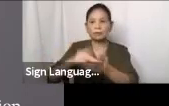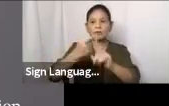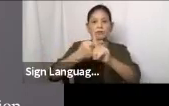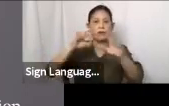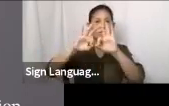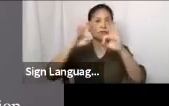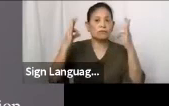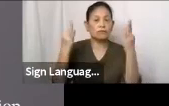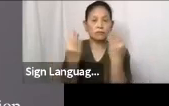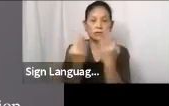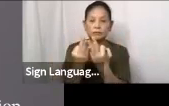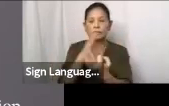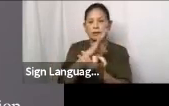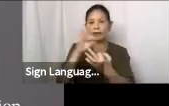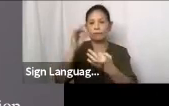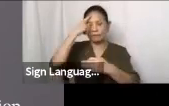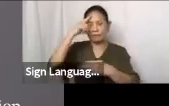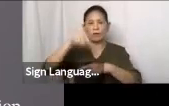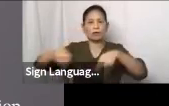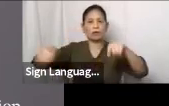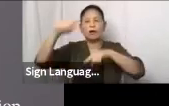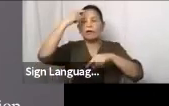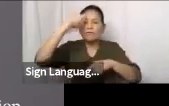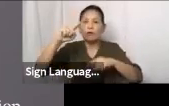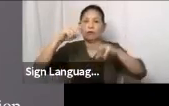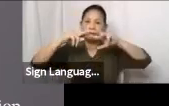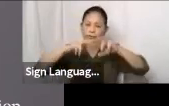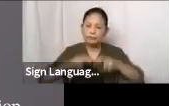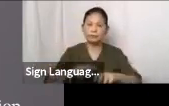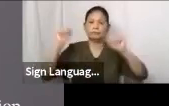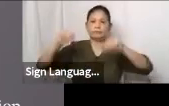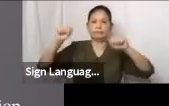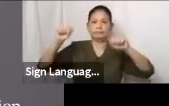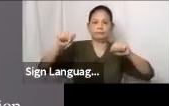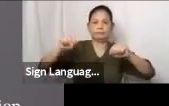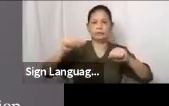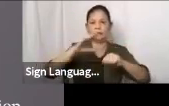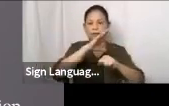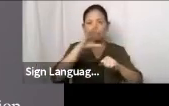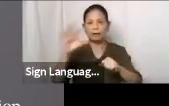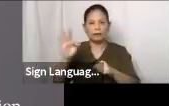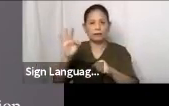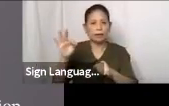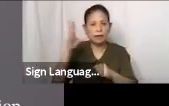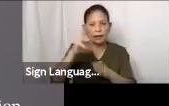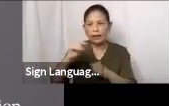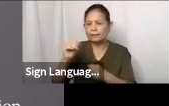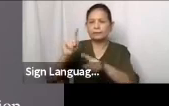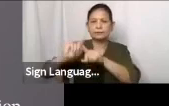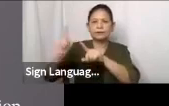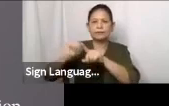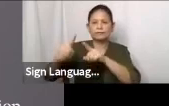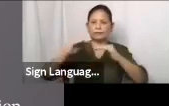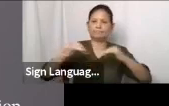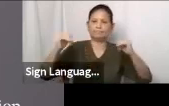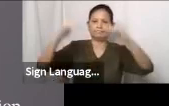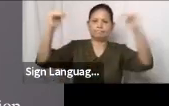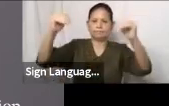or acquaintances during inquiry for making available the schemes by the government or other agencies.